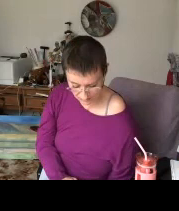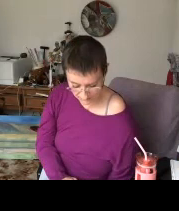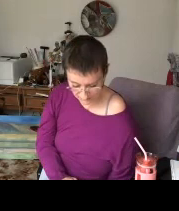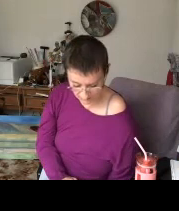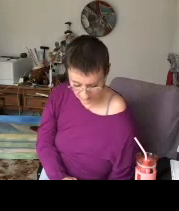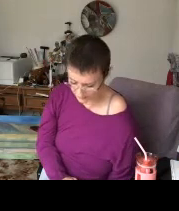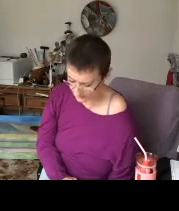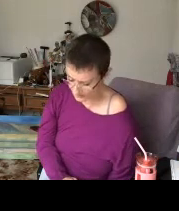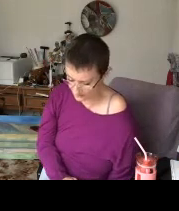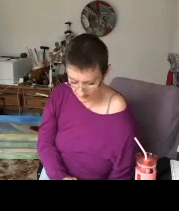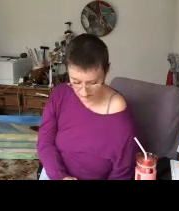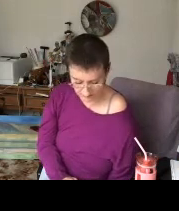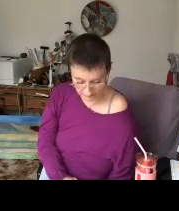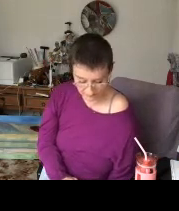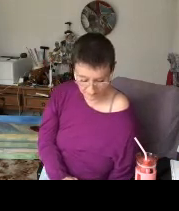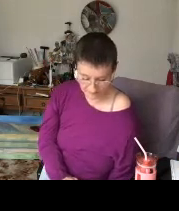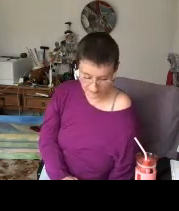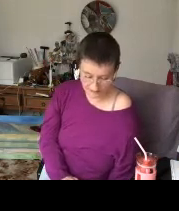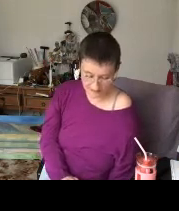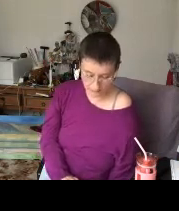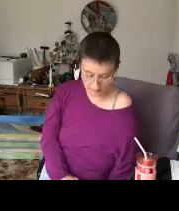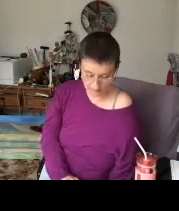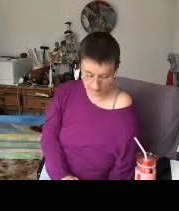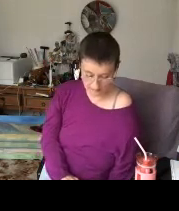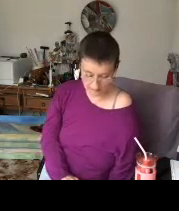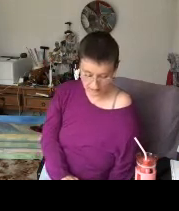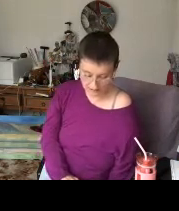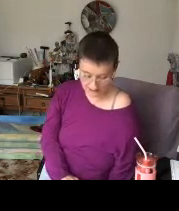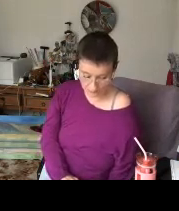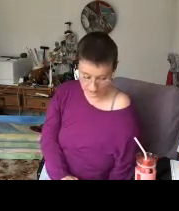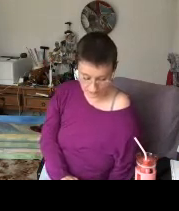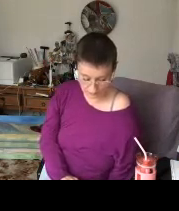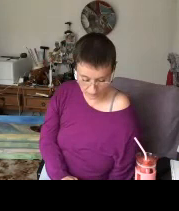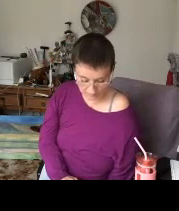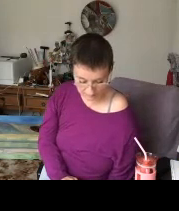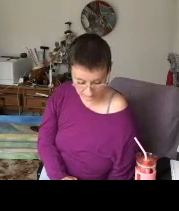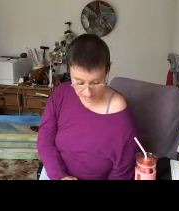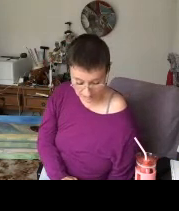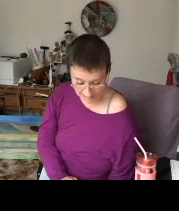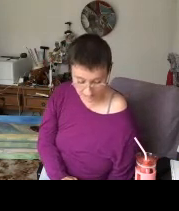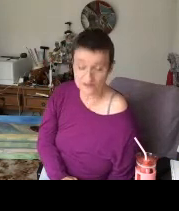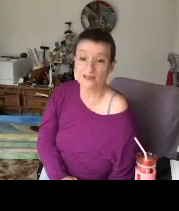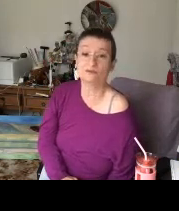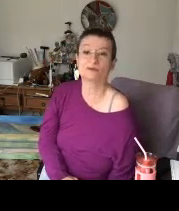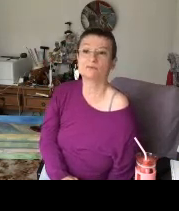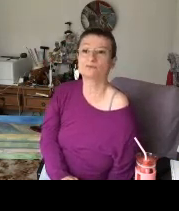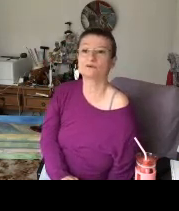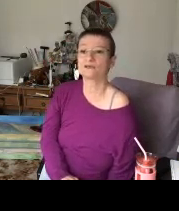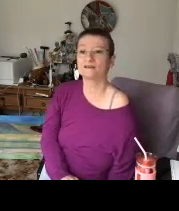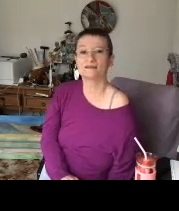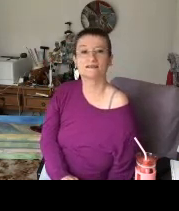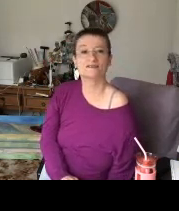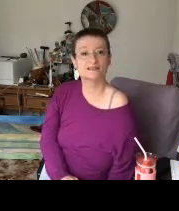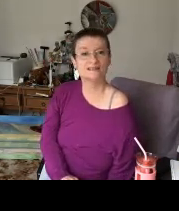the images of disability in the media, and how, and how we saw, and how disabled people